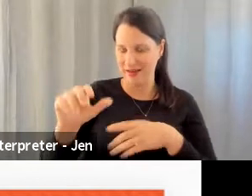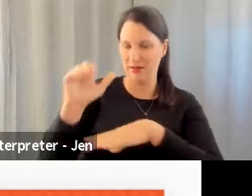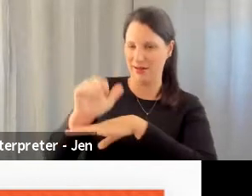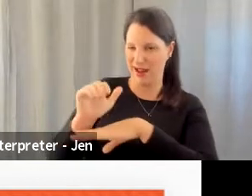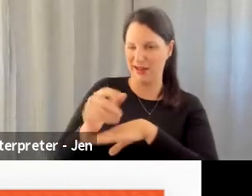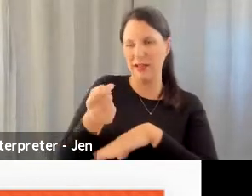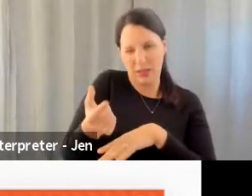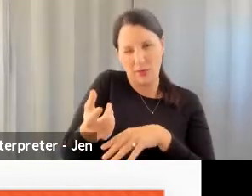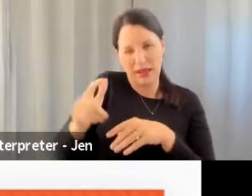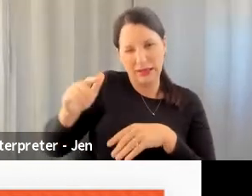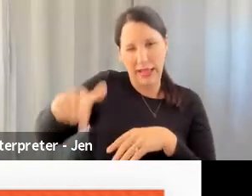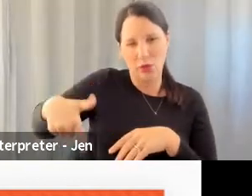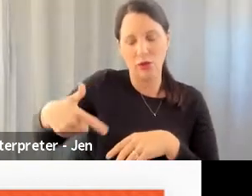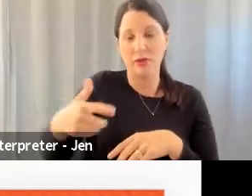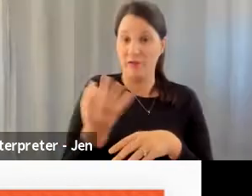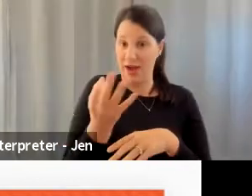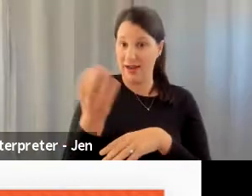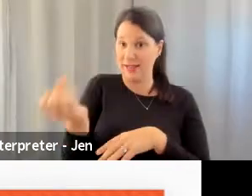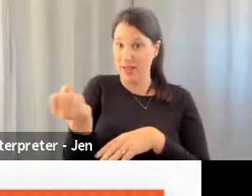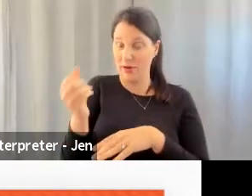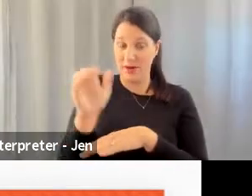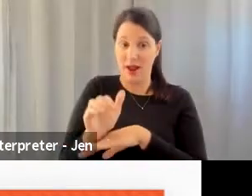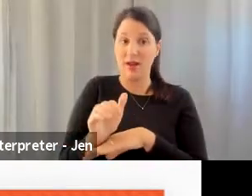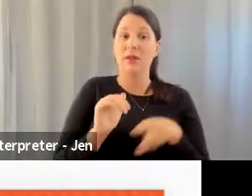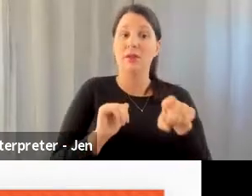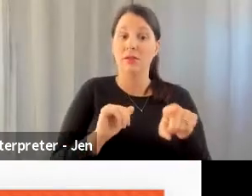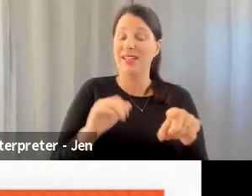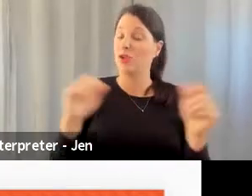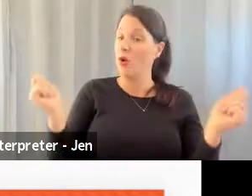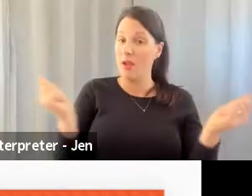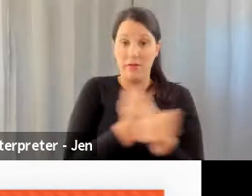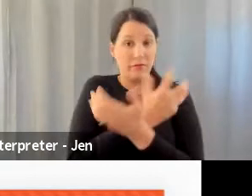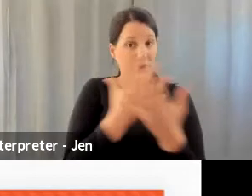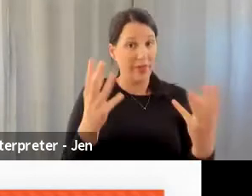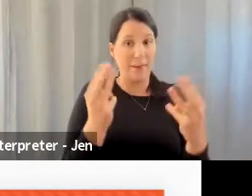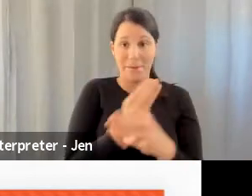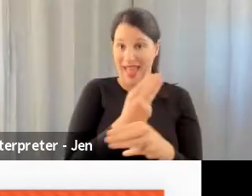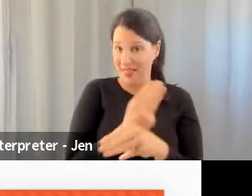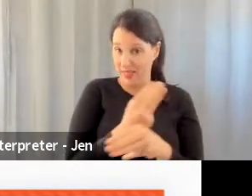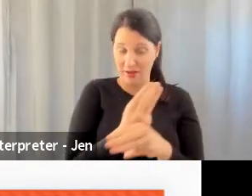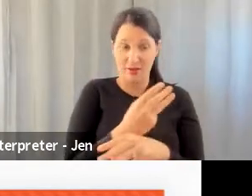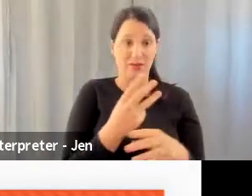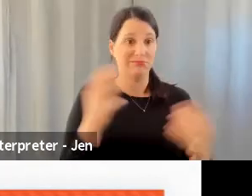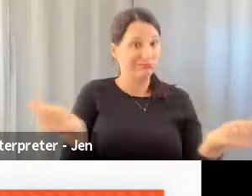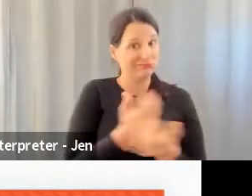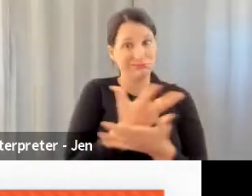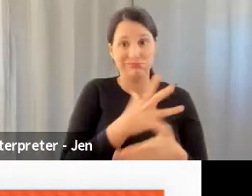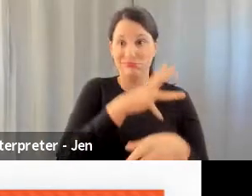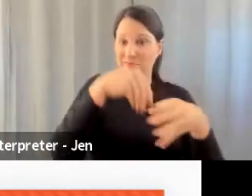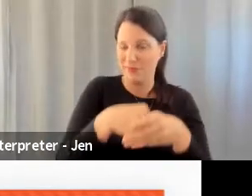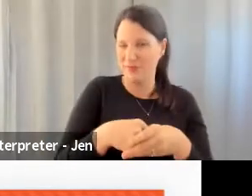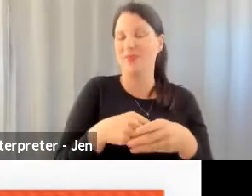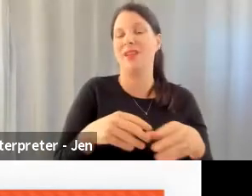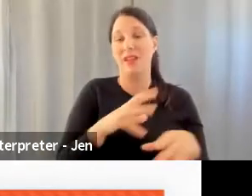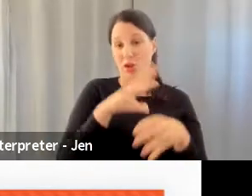This is going to be all math courses, including physics. So you're going to access it via